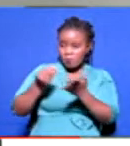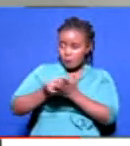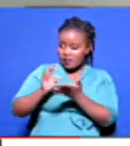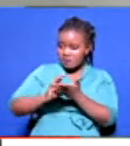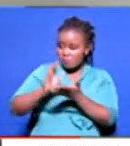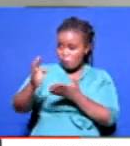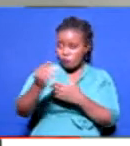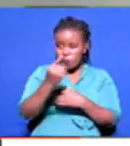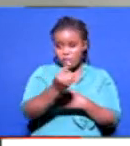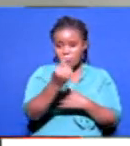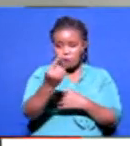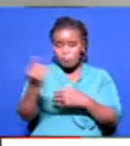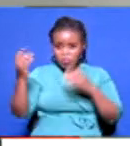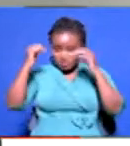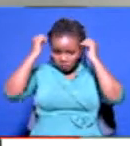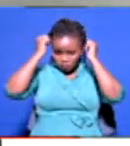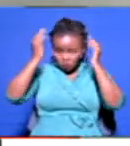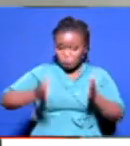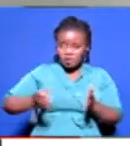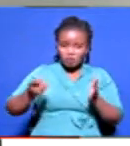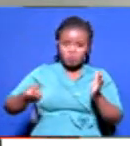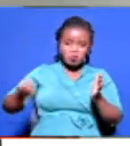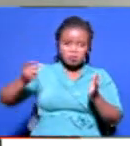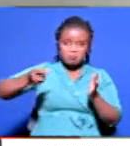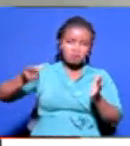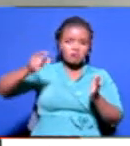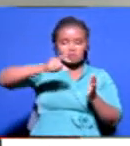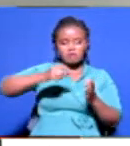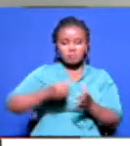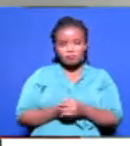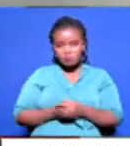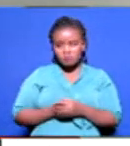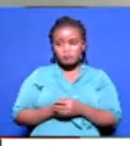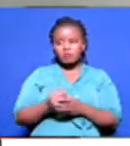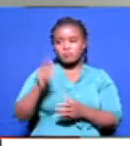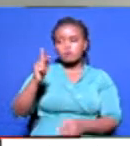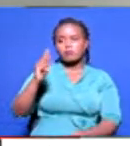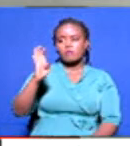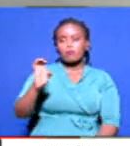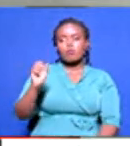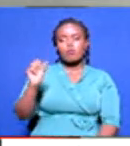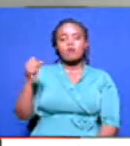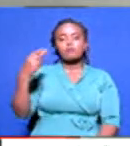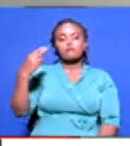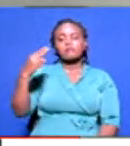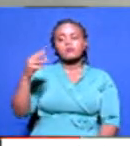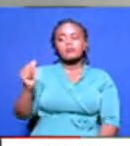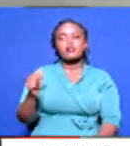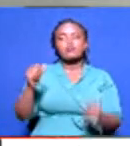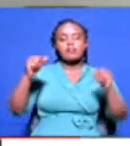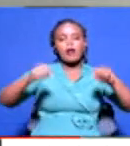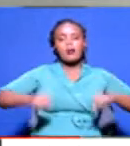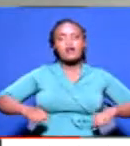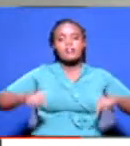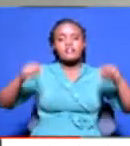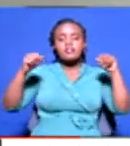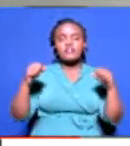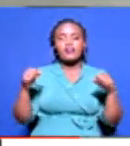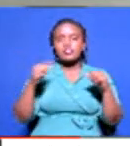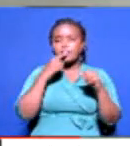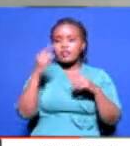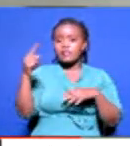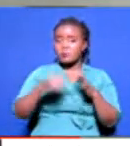the demand for quality education across the country. Kenya Secondary Schools Heads Association Chair Alfred Indimuli says